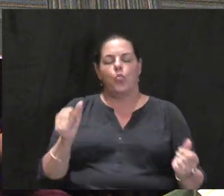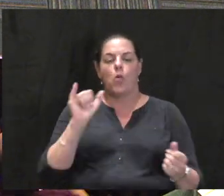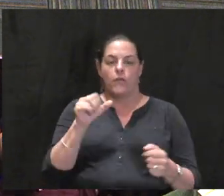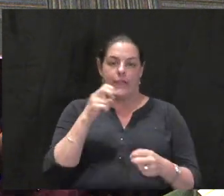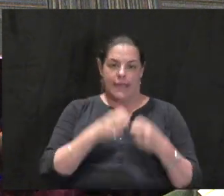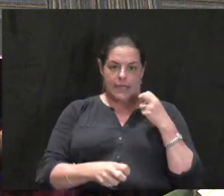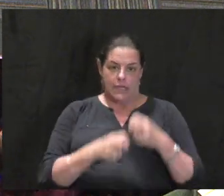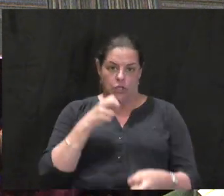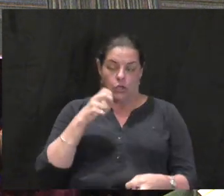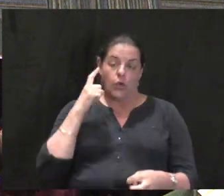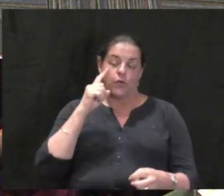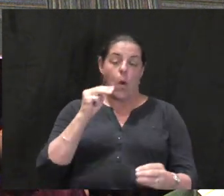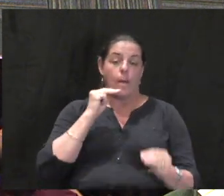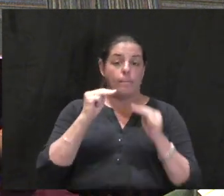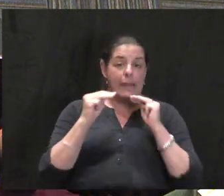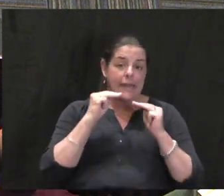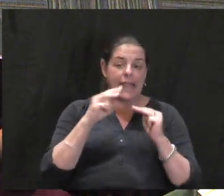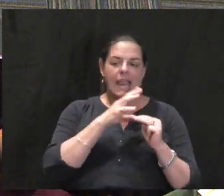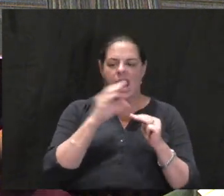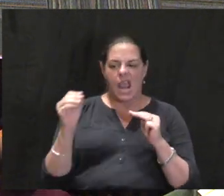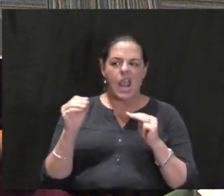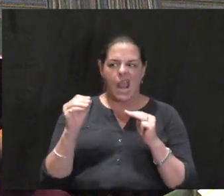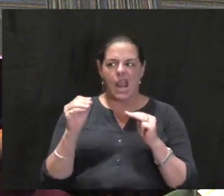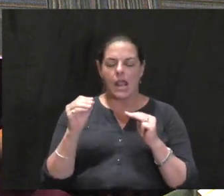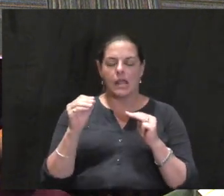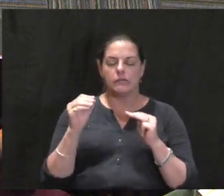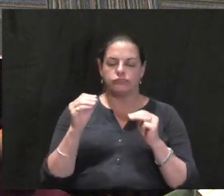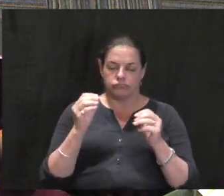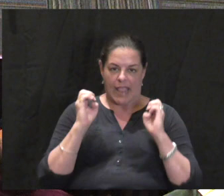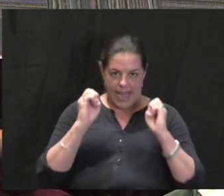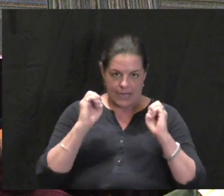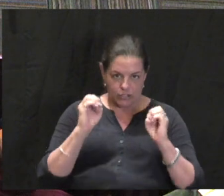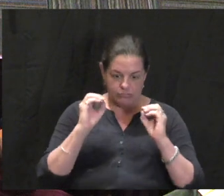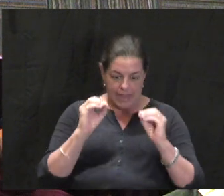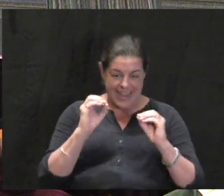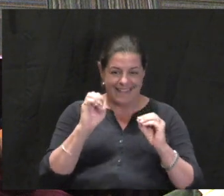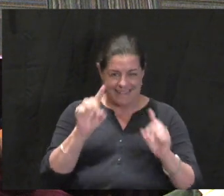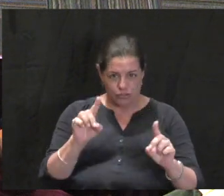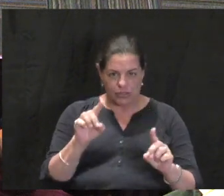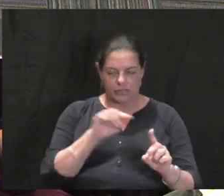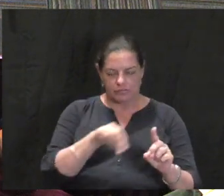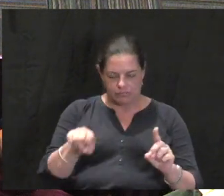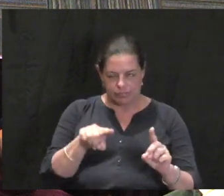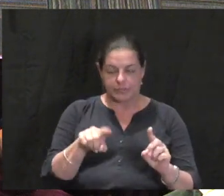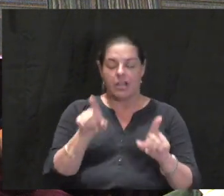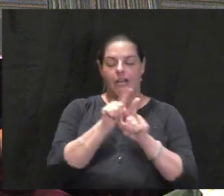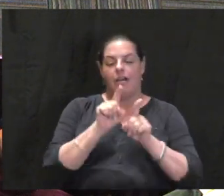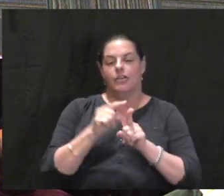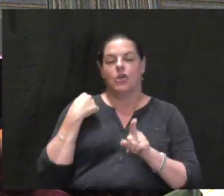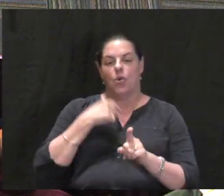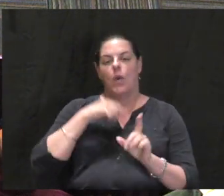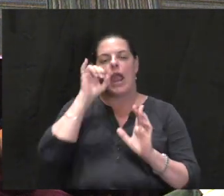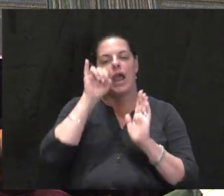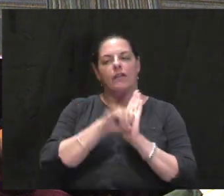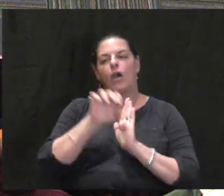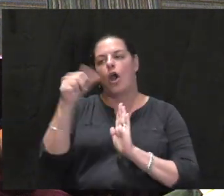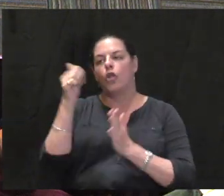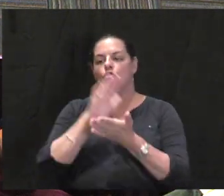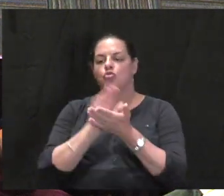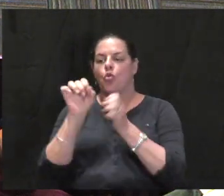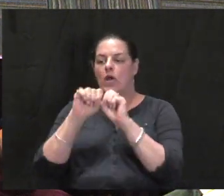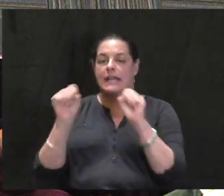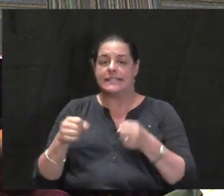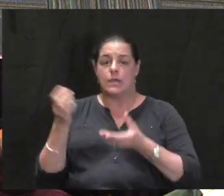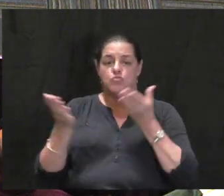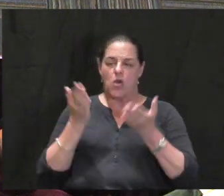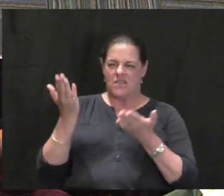that could use improvement. We take in the feedback that we receive both through survey, phone calls, emails, face-to-face contact